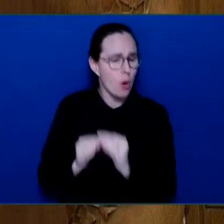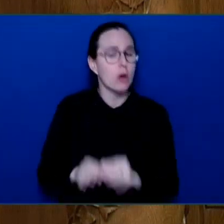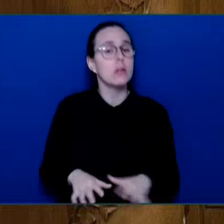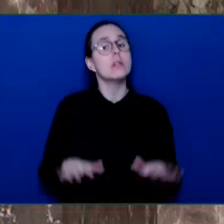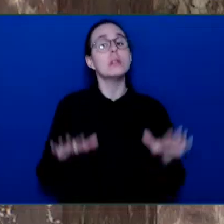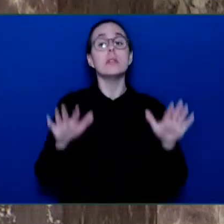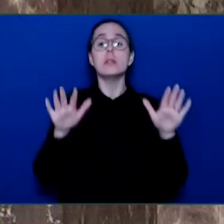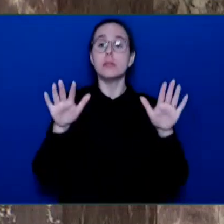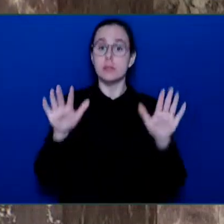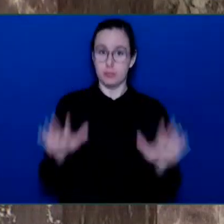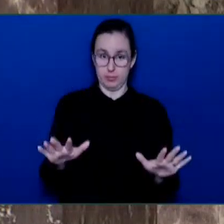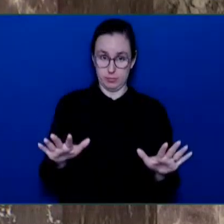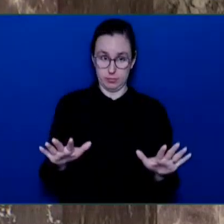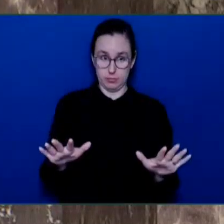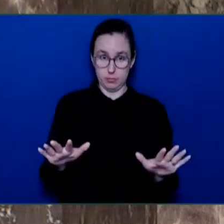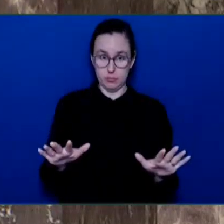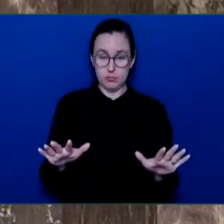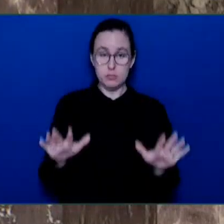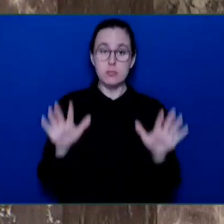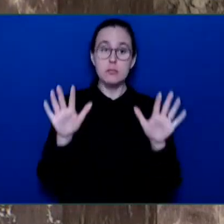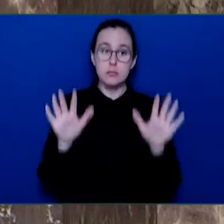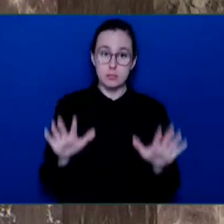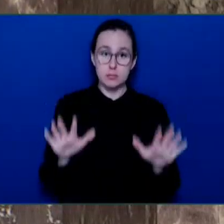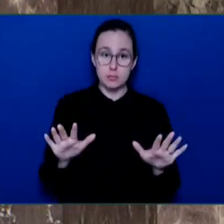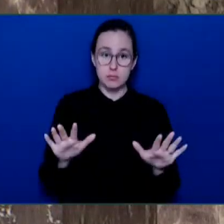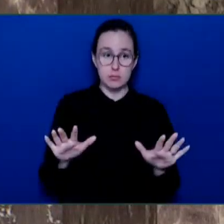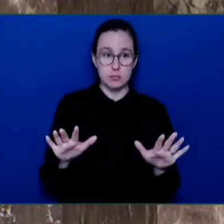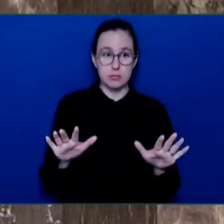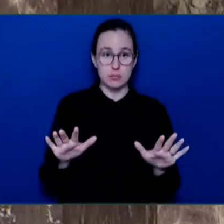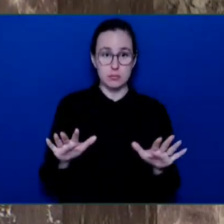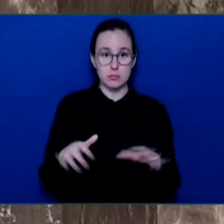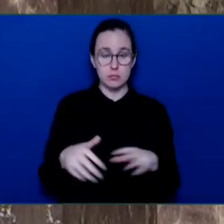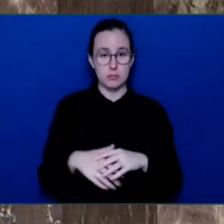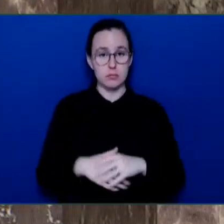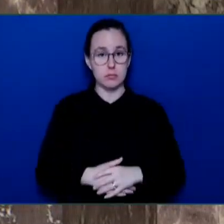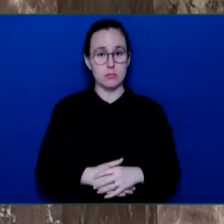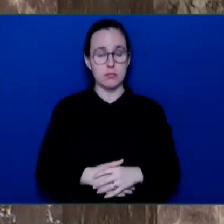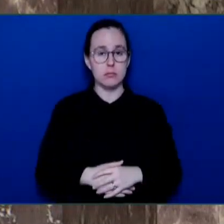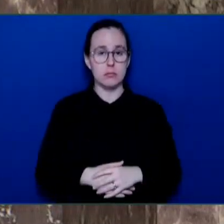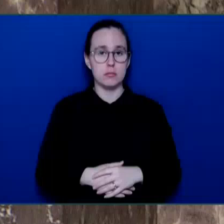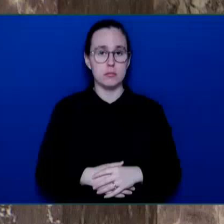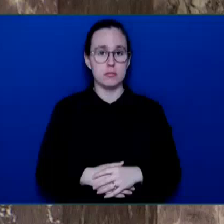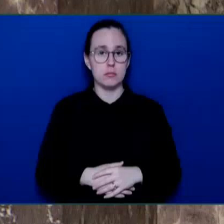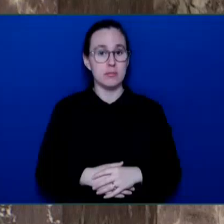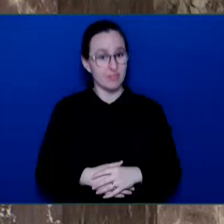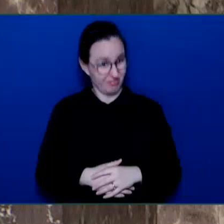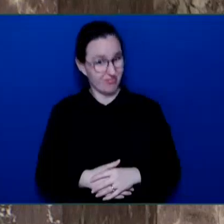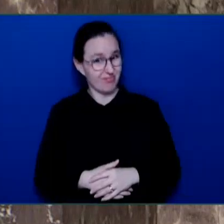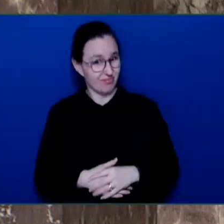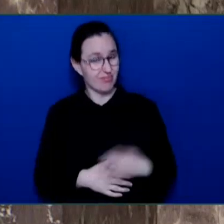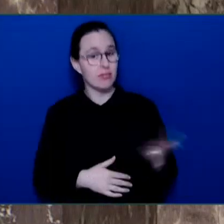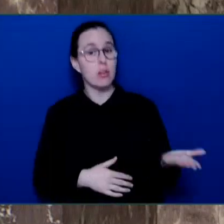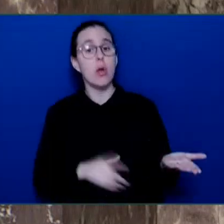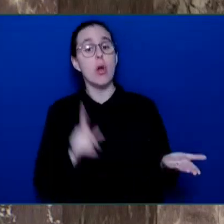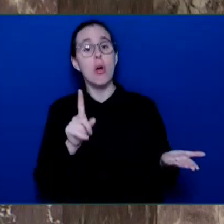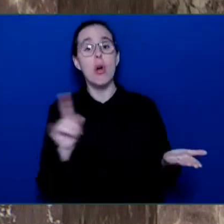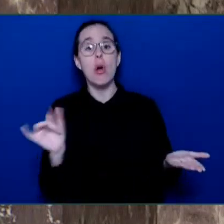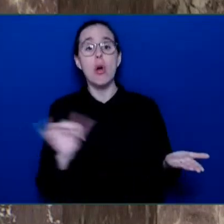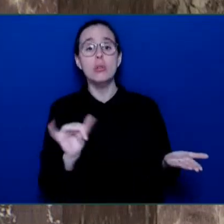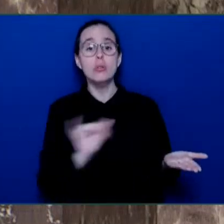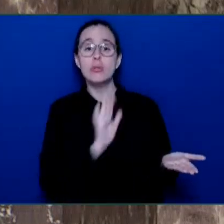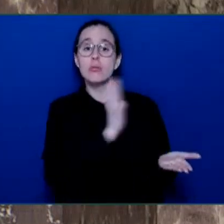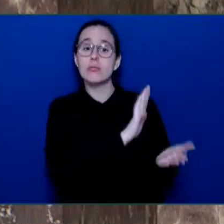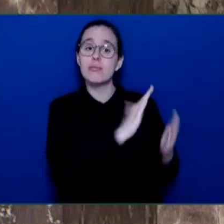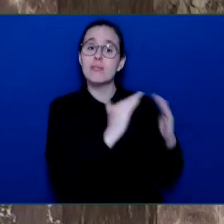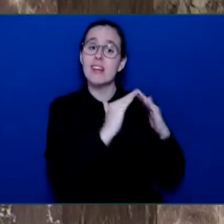Minister. Honourable Speaker, not only that, but they had a housing minister who said if you can't afford it, just leave. That was the mentality, Honourable Speaker, of the